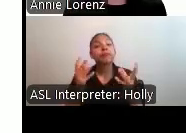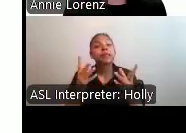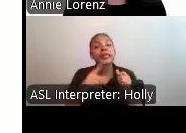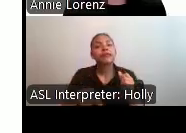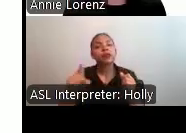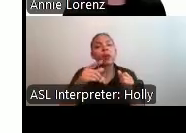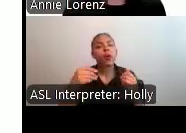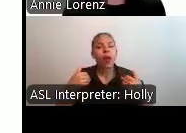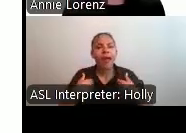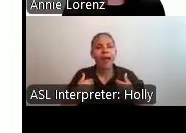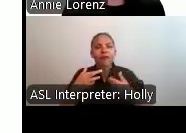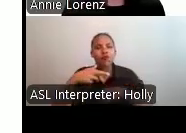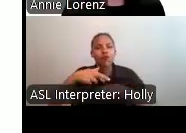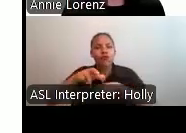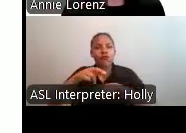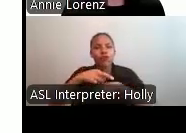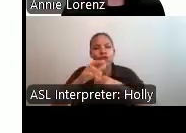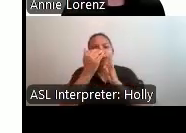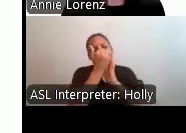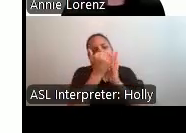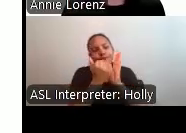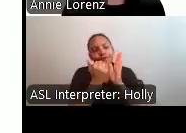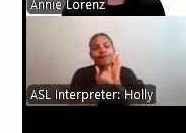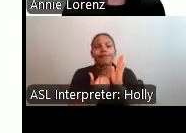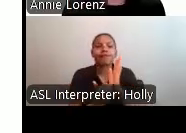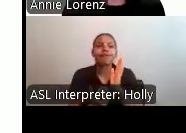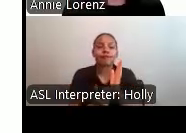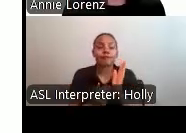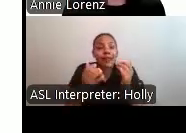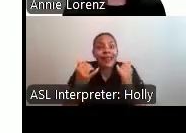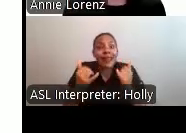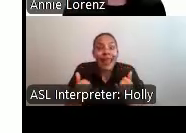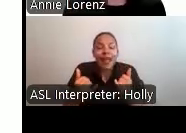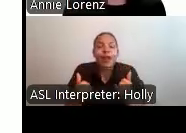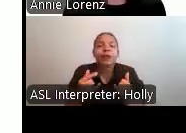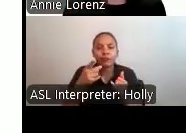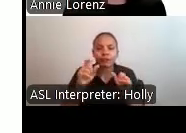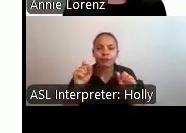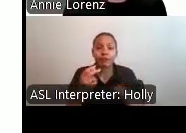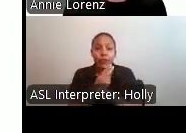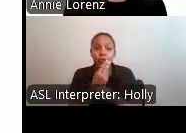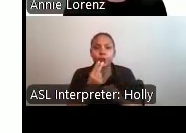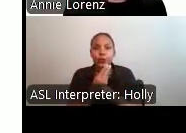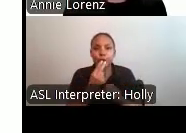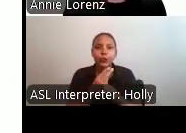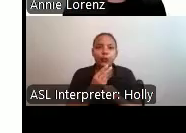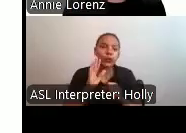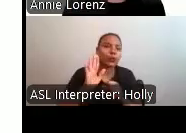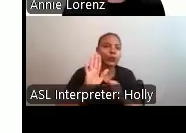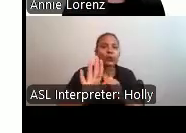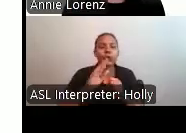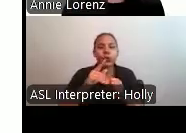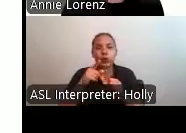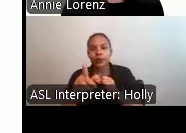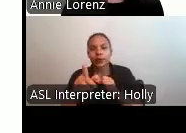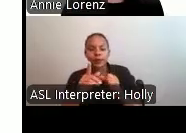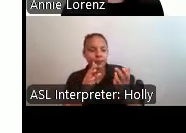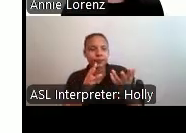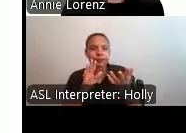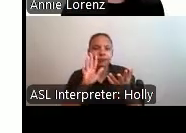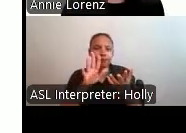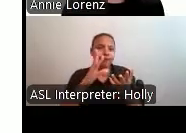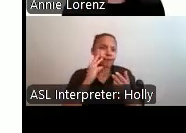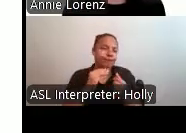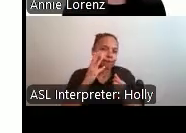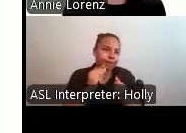is an opportunity to activate those networks and build trust. You're also not expected to diagnose,